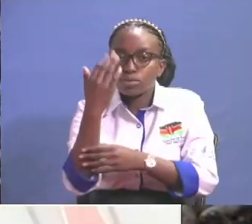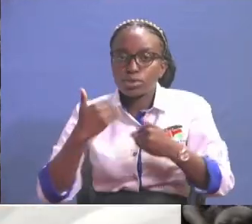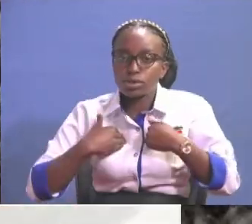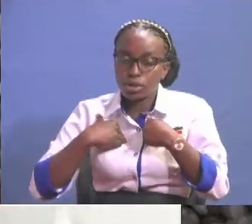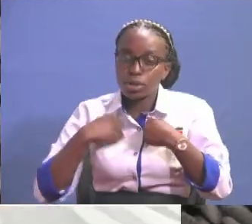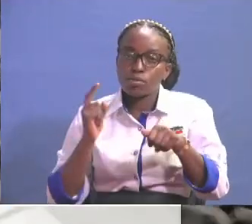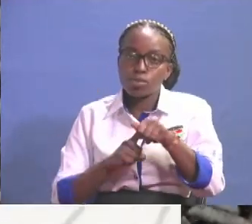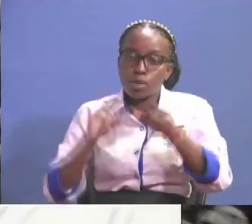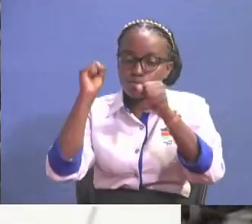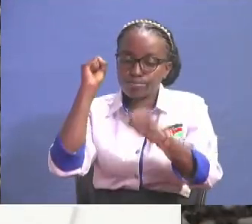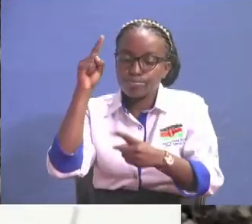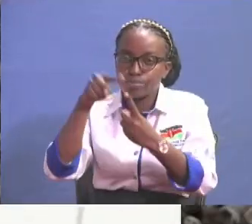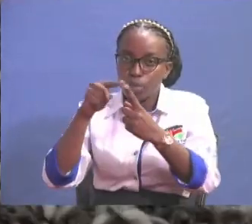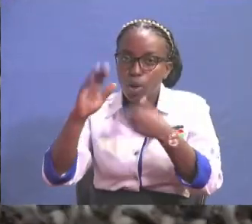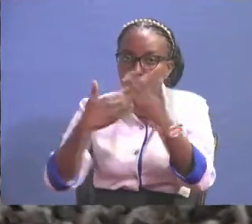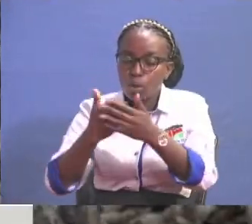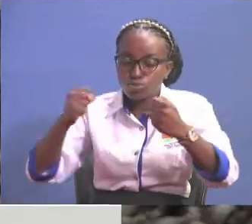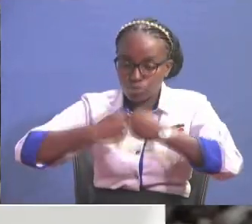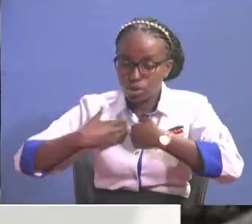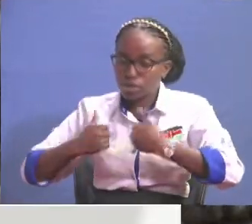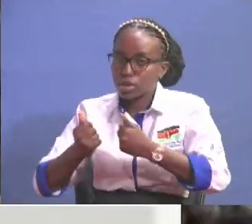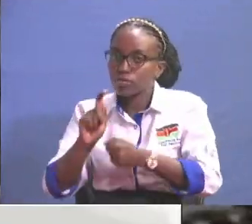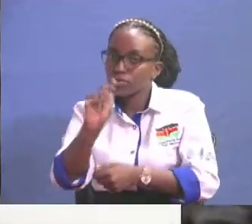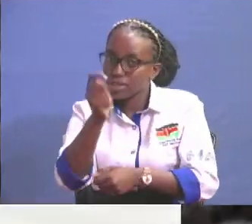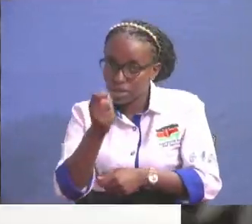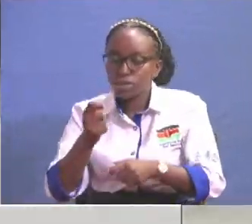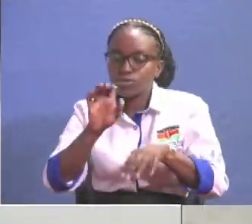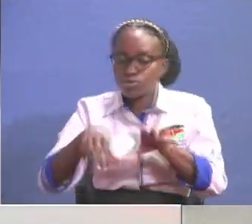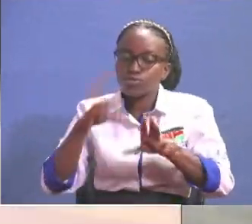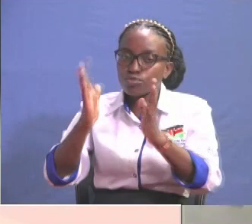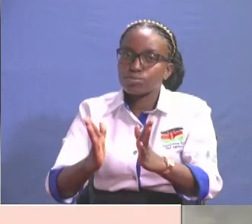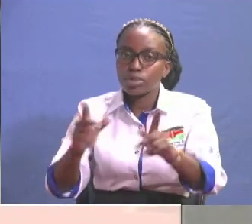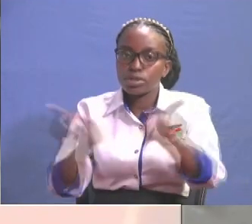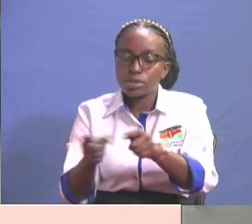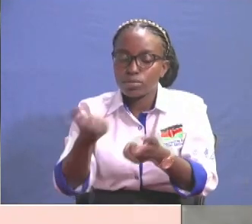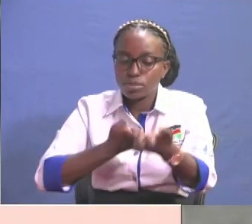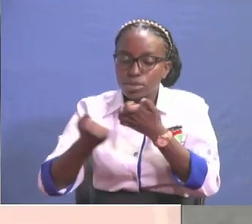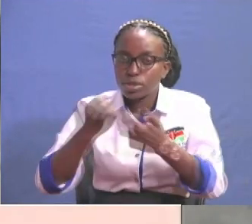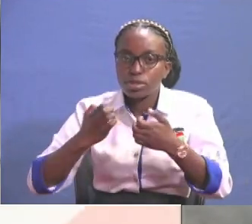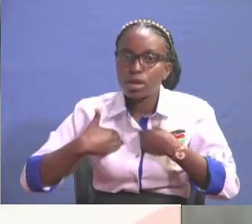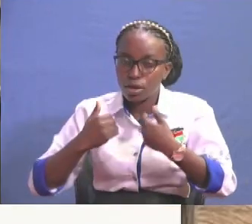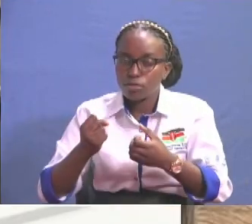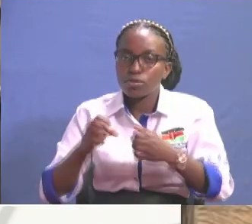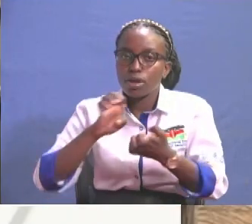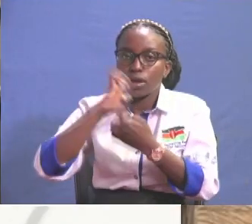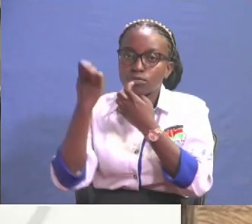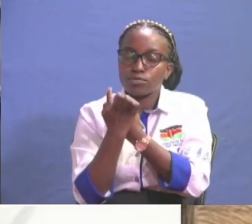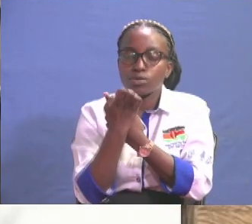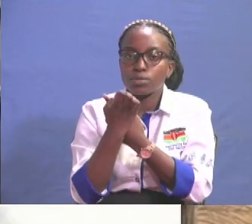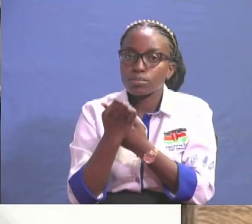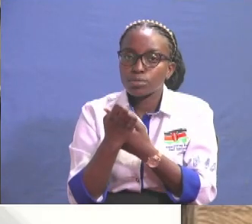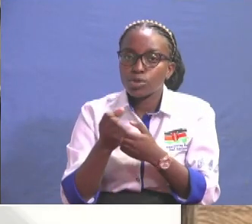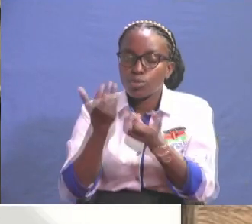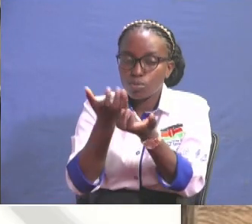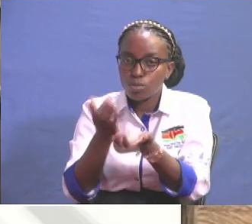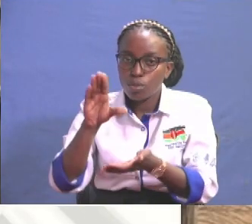an accessible opportunity for small-scale farmers to increase their yields while reducing environment impact. So, ukulima